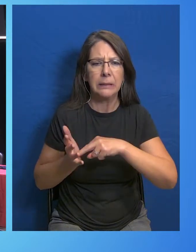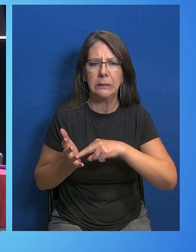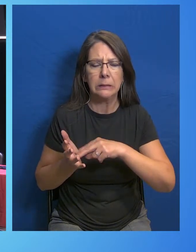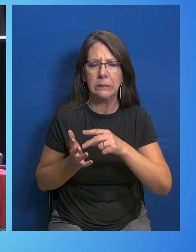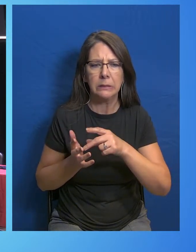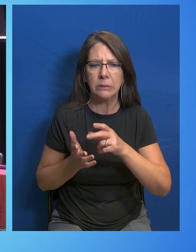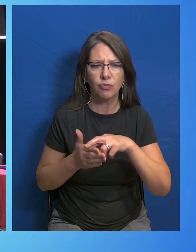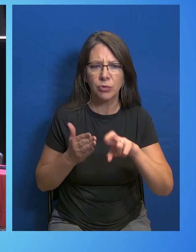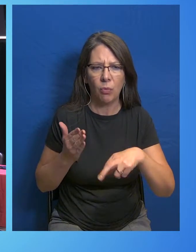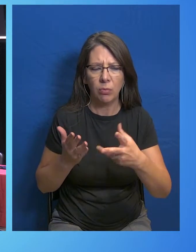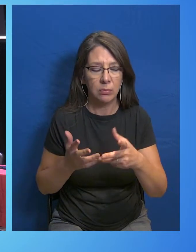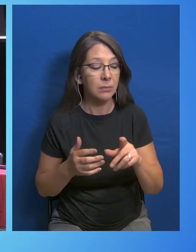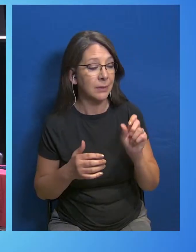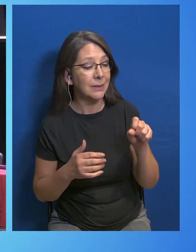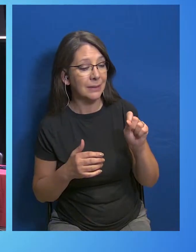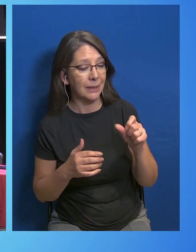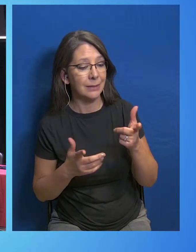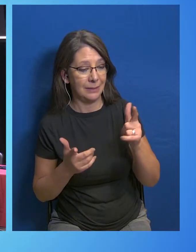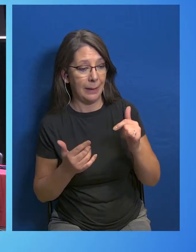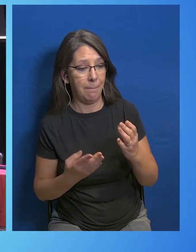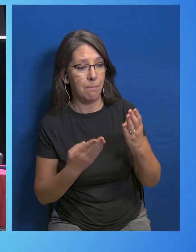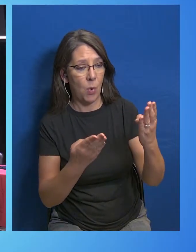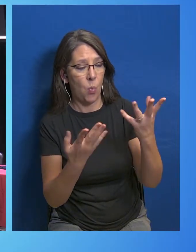The motion did pass.